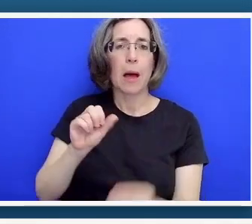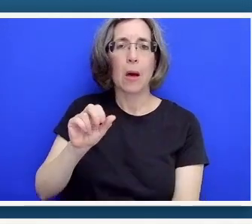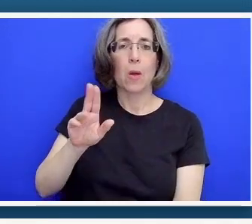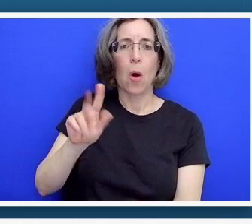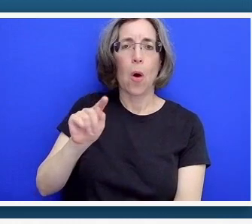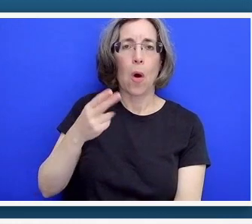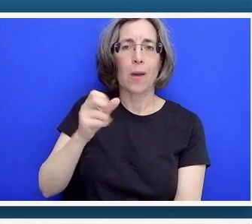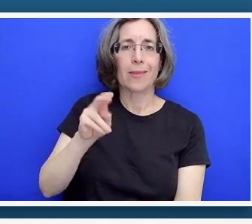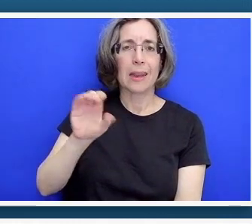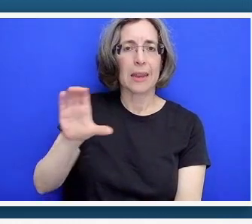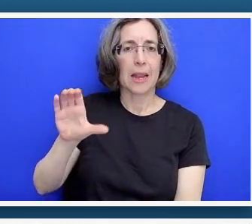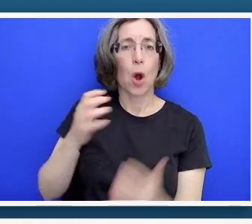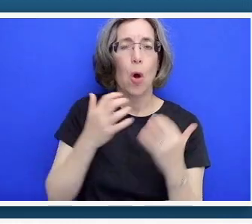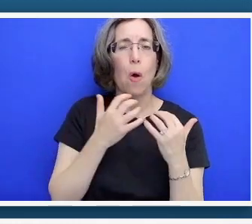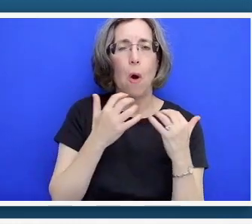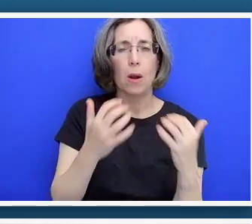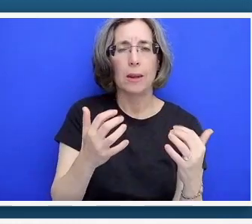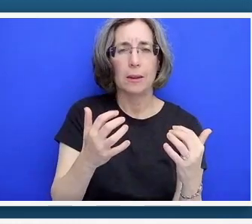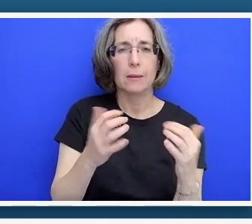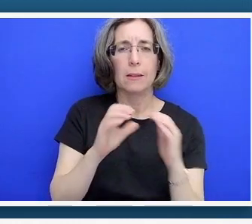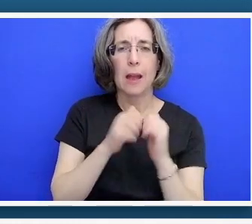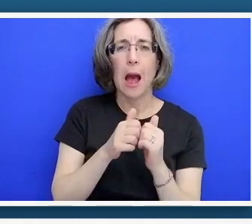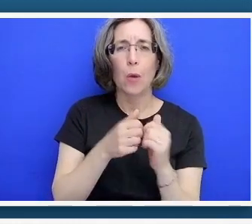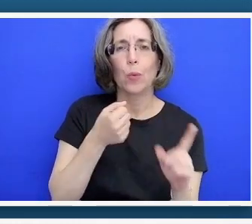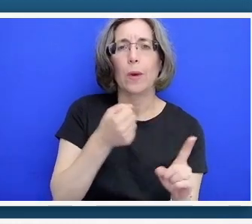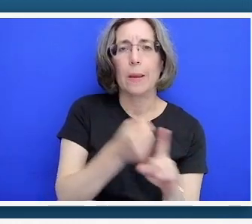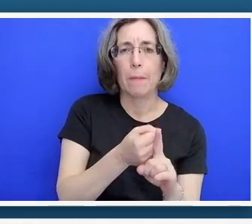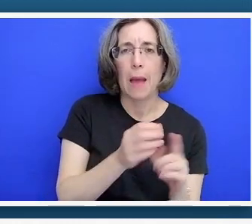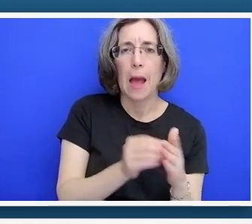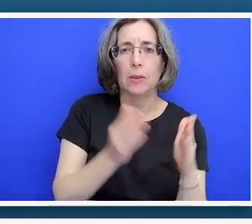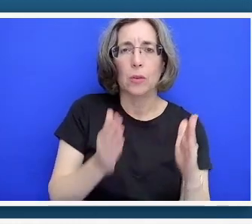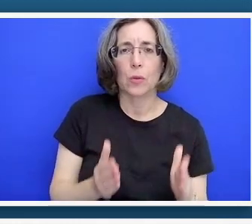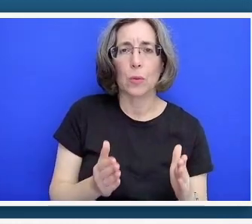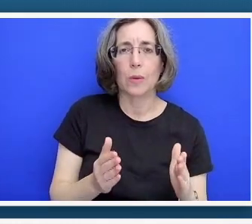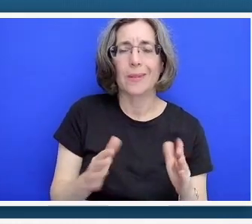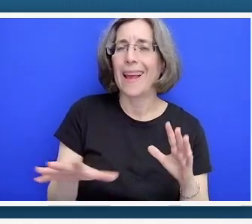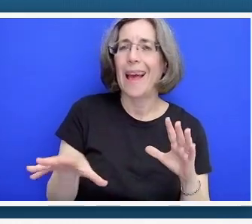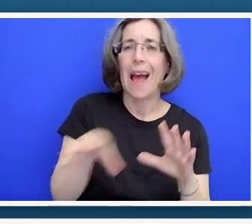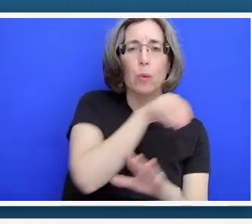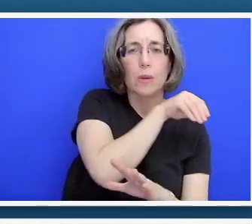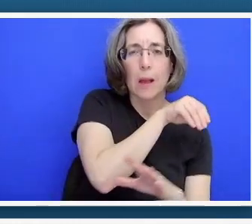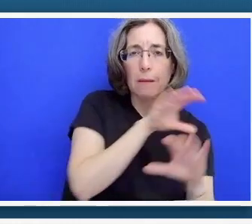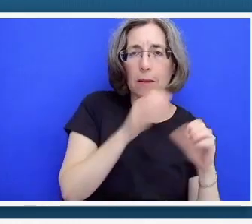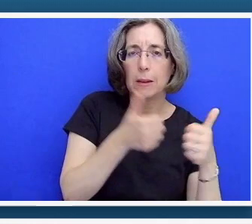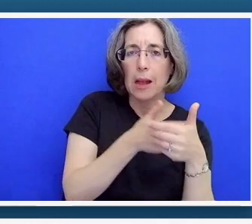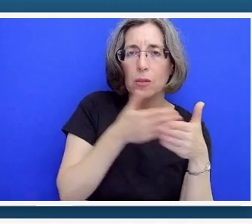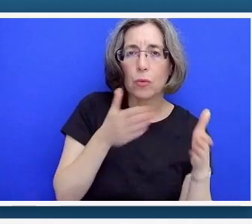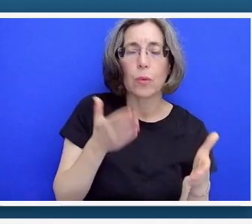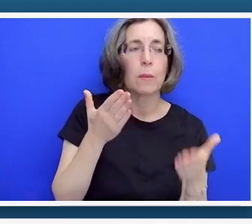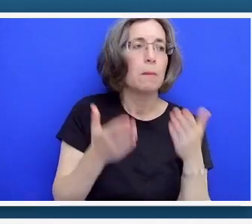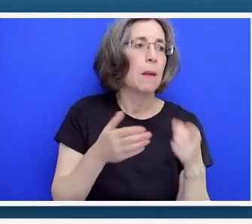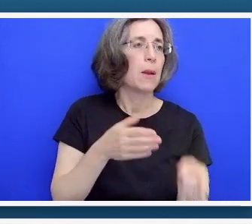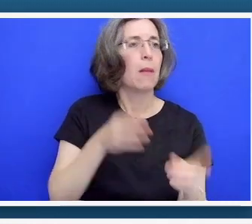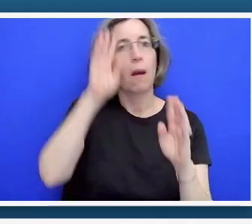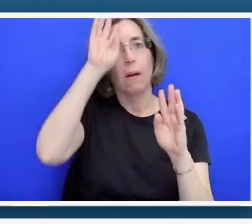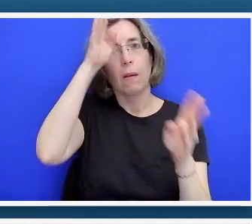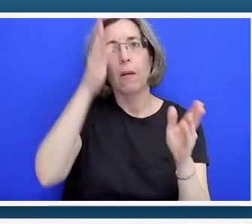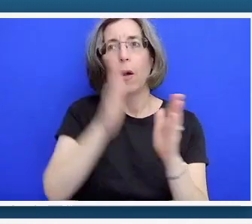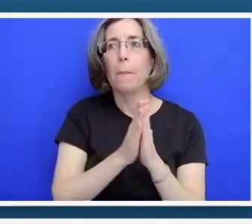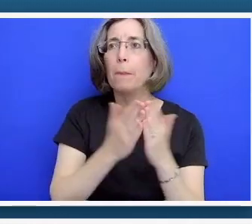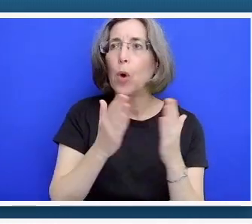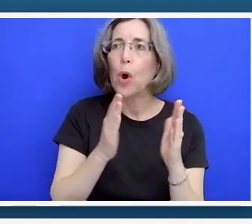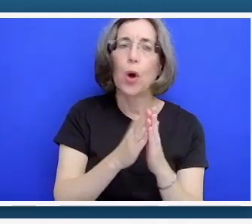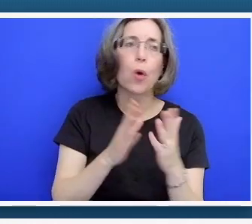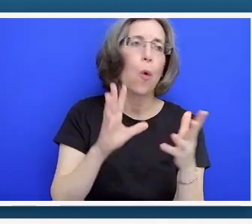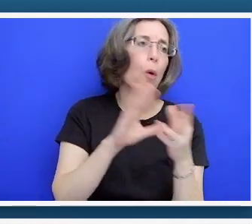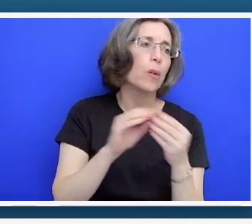them outside of your classroom. Even if they're creating a book or a story, or even teaching students in a younger grade,